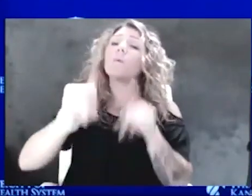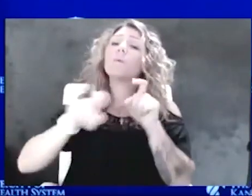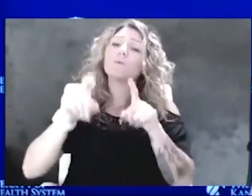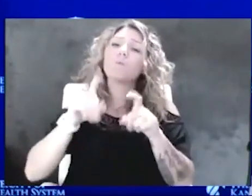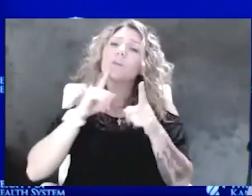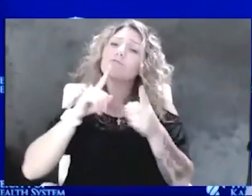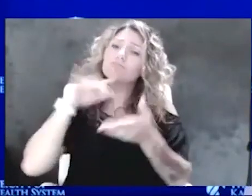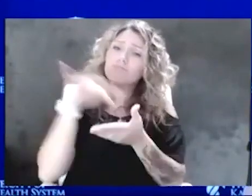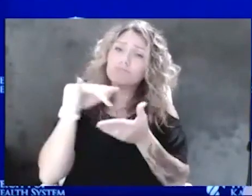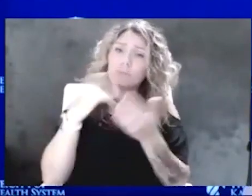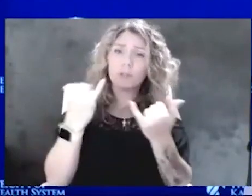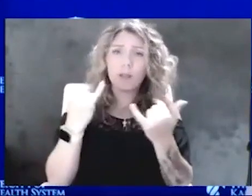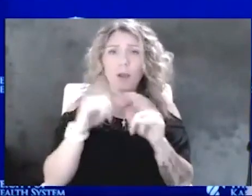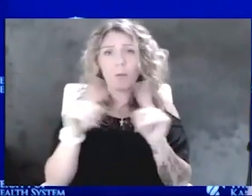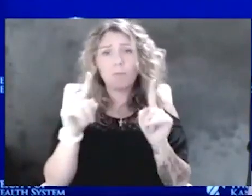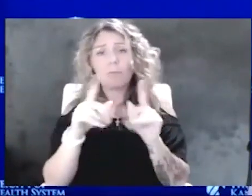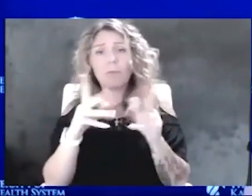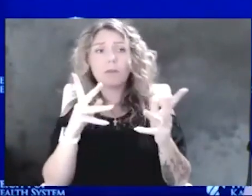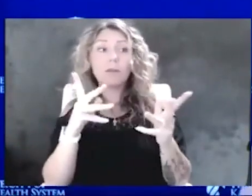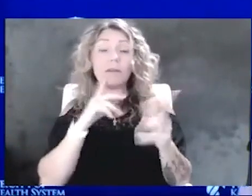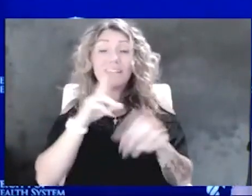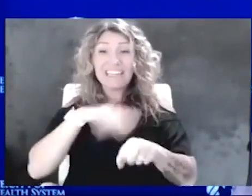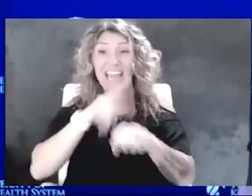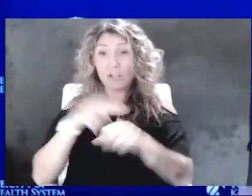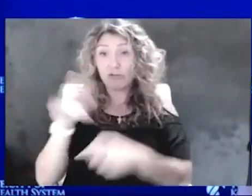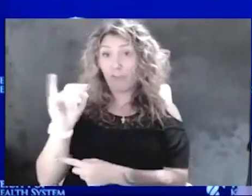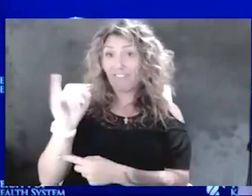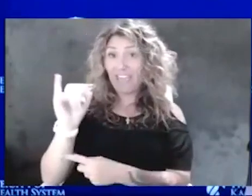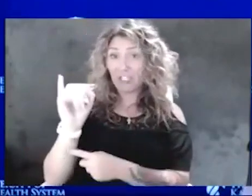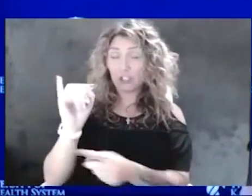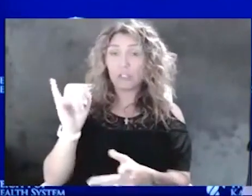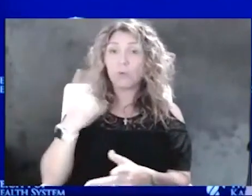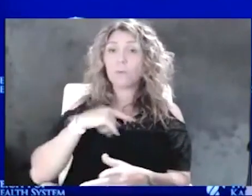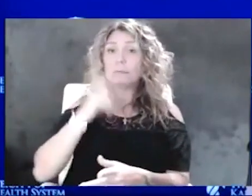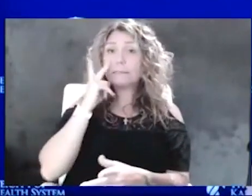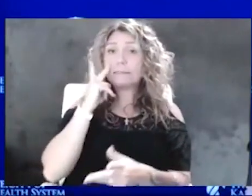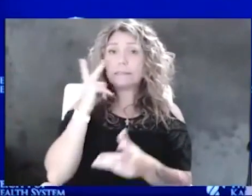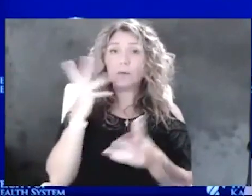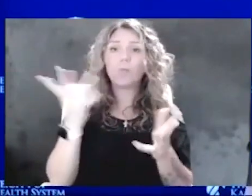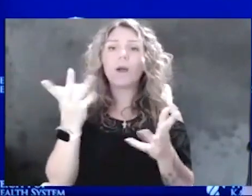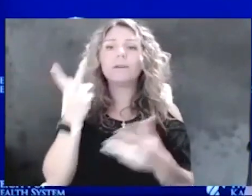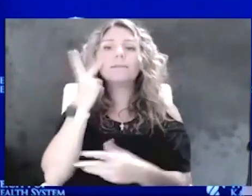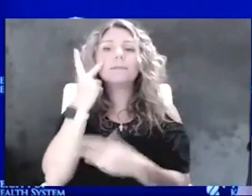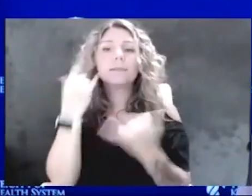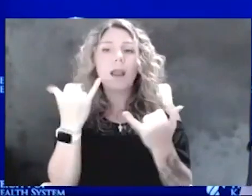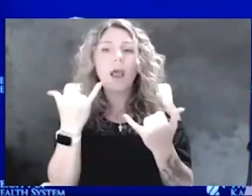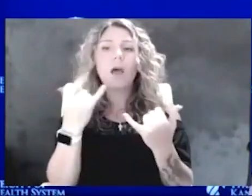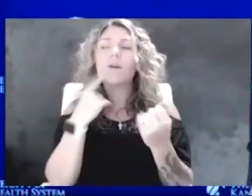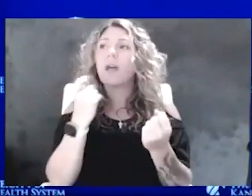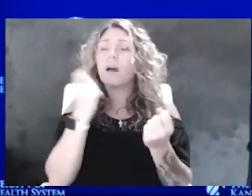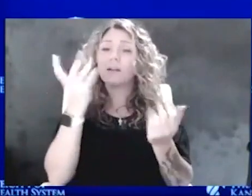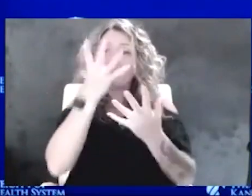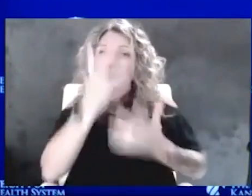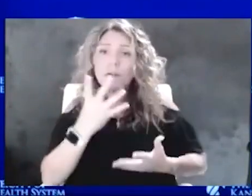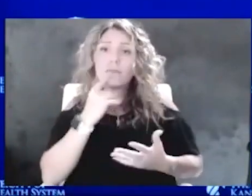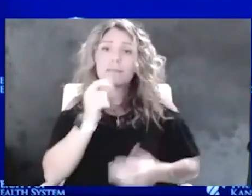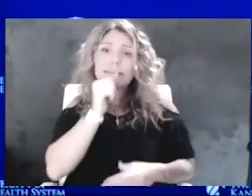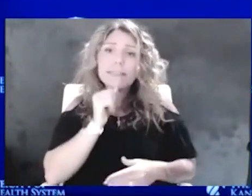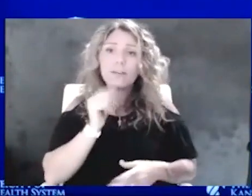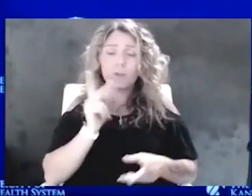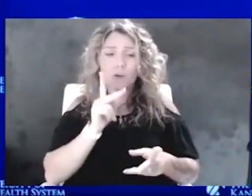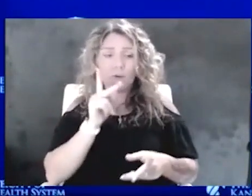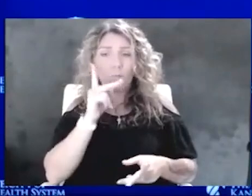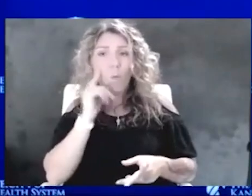through natural infection, we are seeing what we're seeing now. So we're seeing a lot of tragedy, a lot of suffering because people are ill, people are